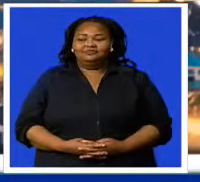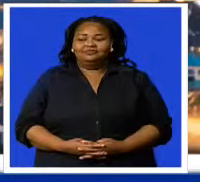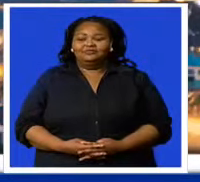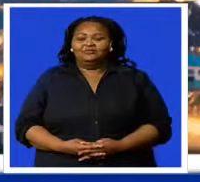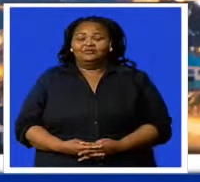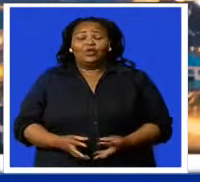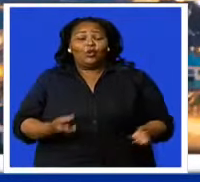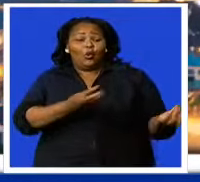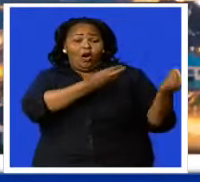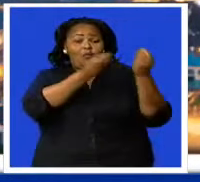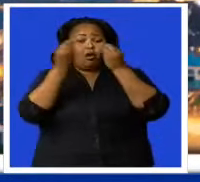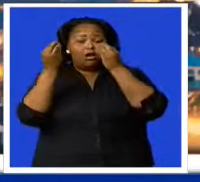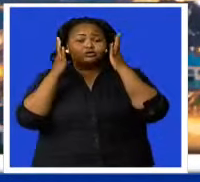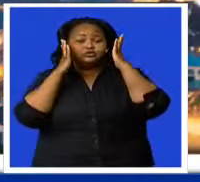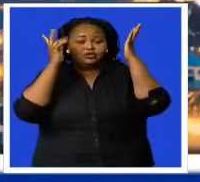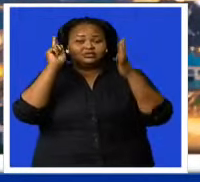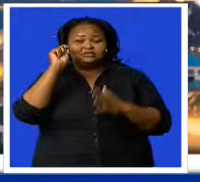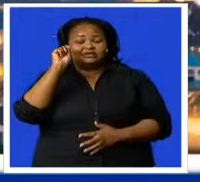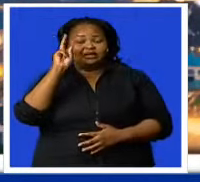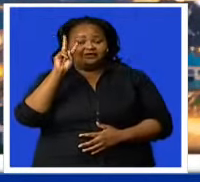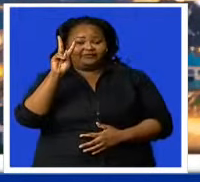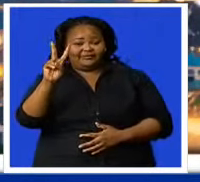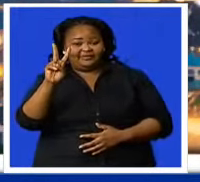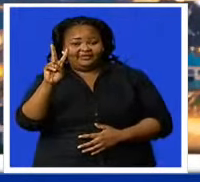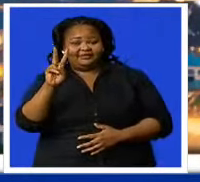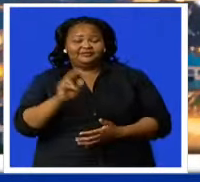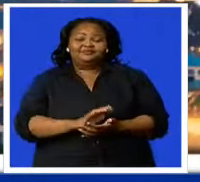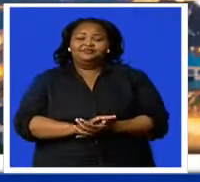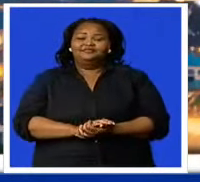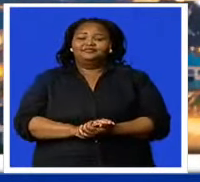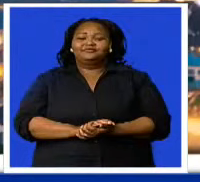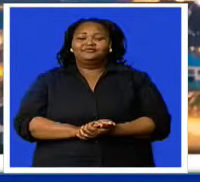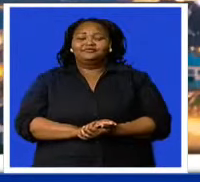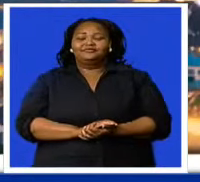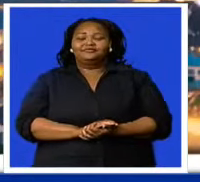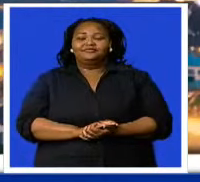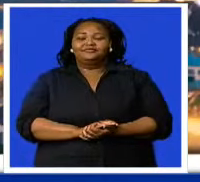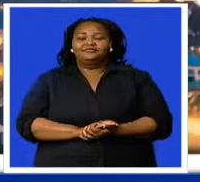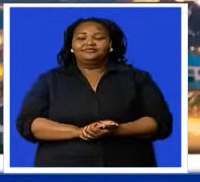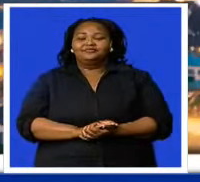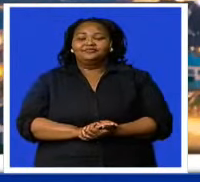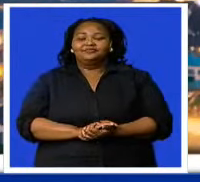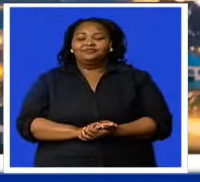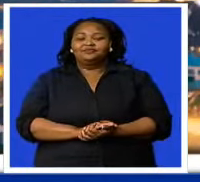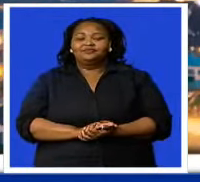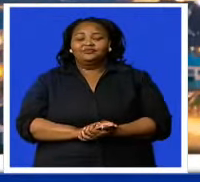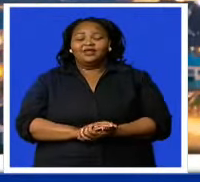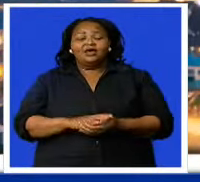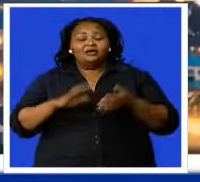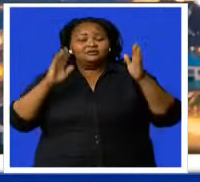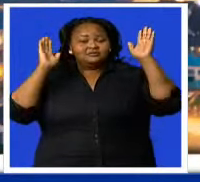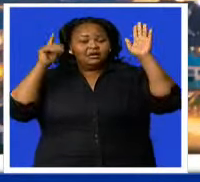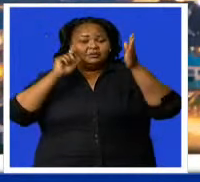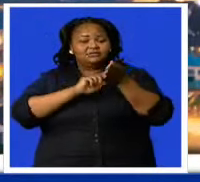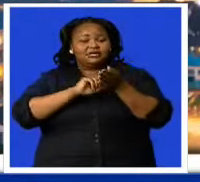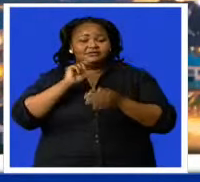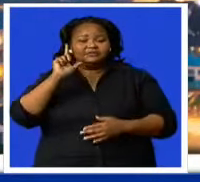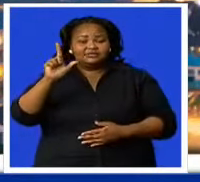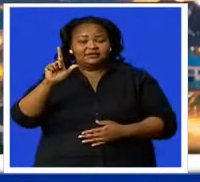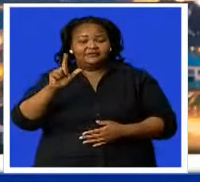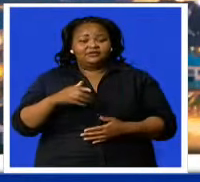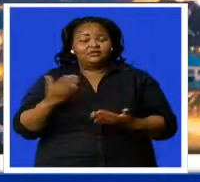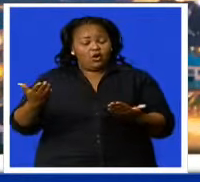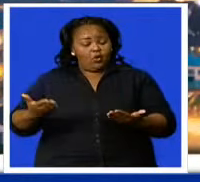Usabukele wona umsakade wetithombe lohamba phambili yeSwatini TV sibuko samaSwati. Kanti ke leti Tindzaba tinsimbi yesikhombisa